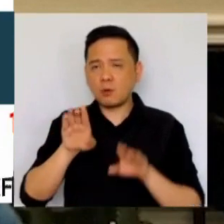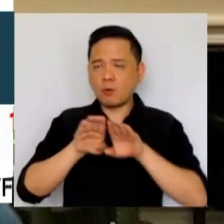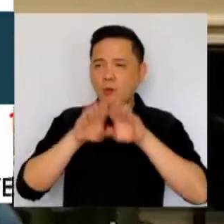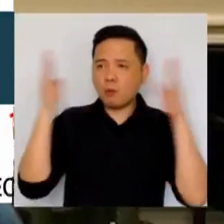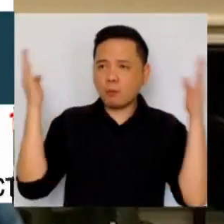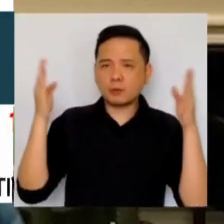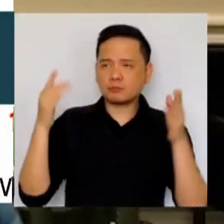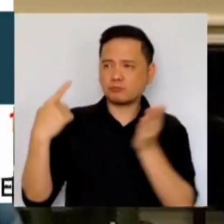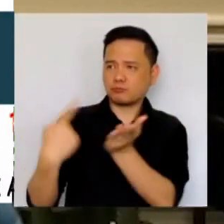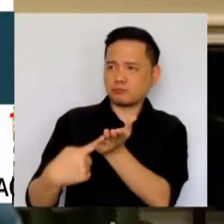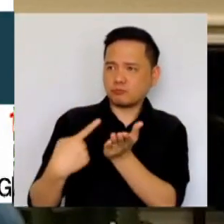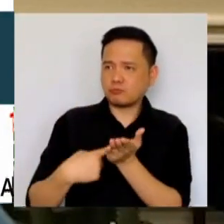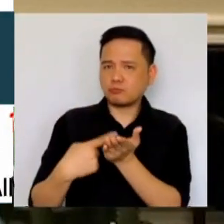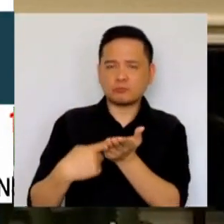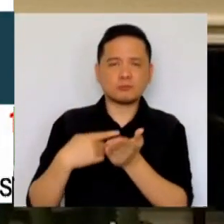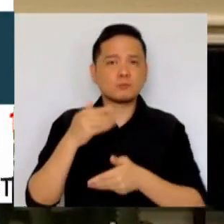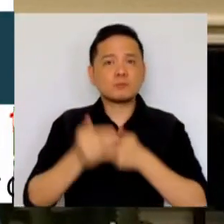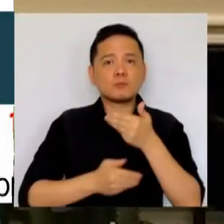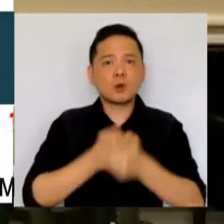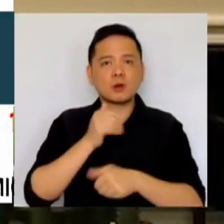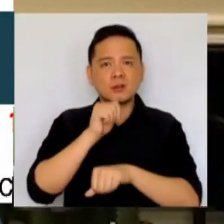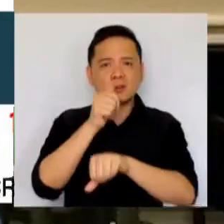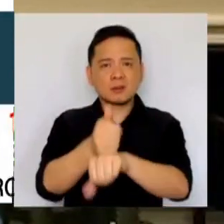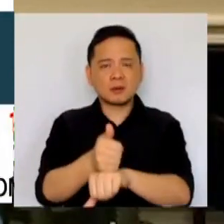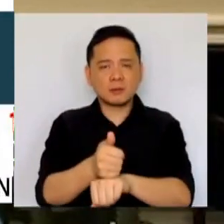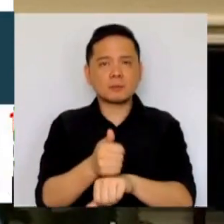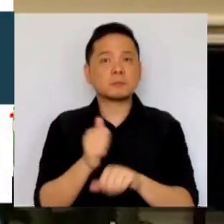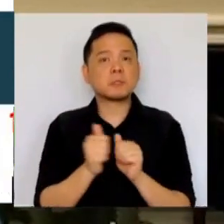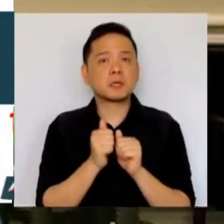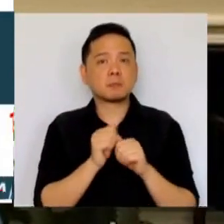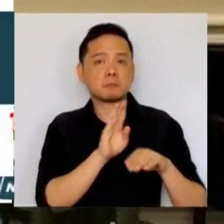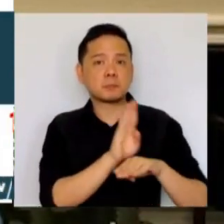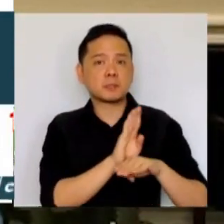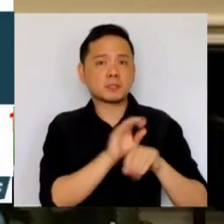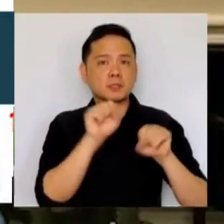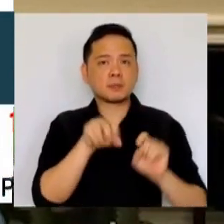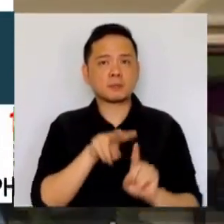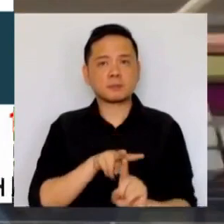in which firms can apply.